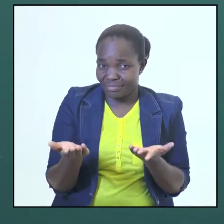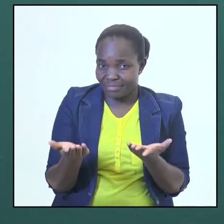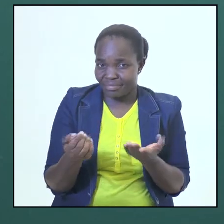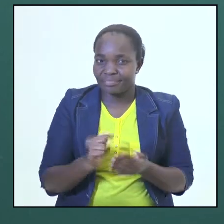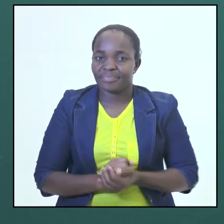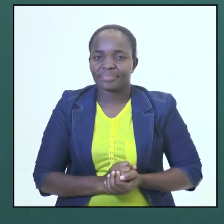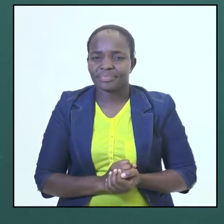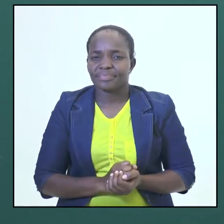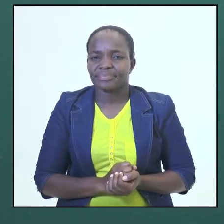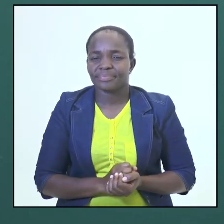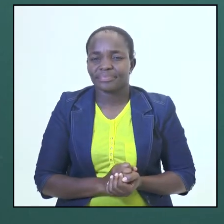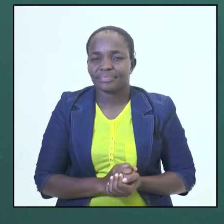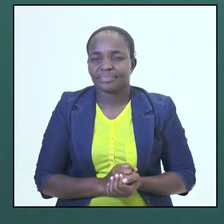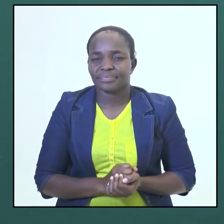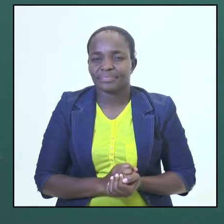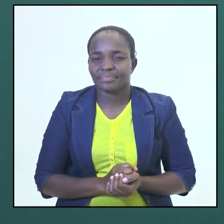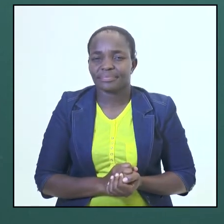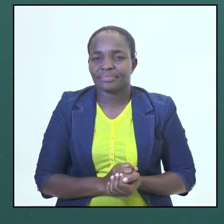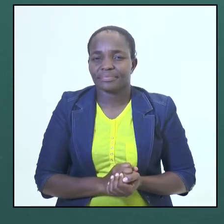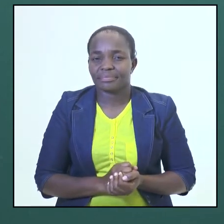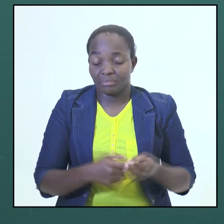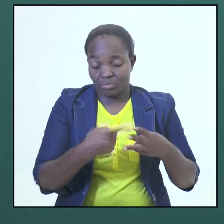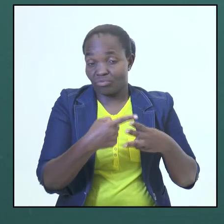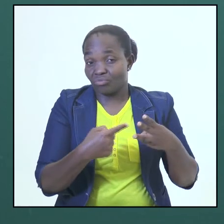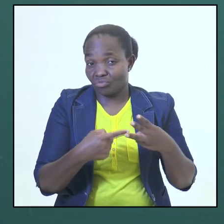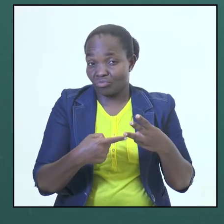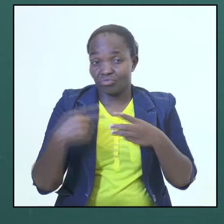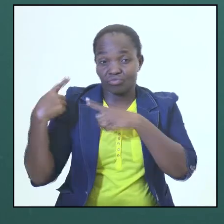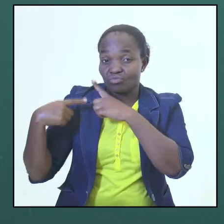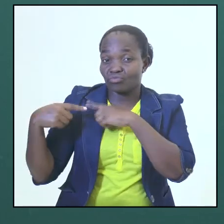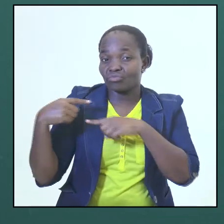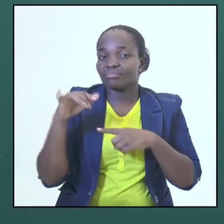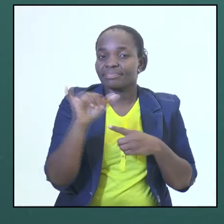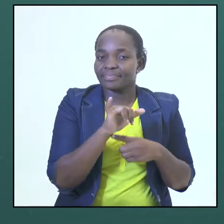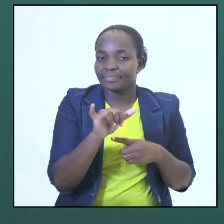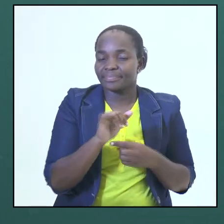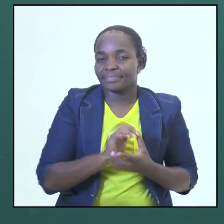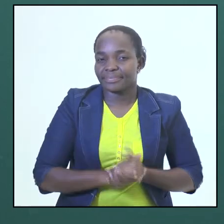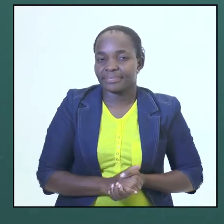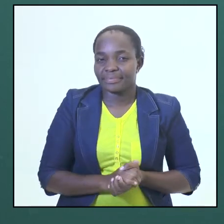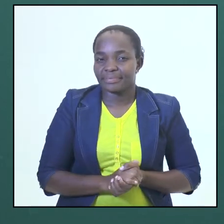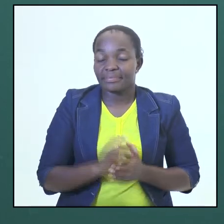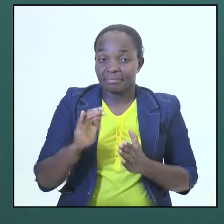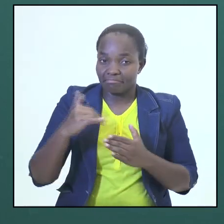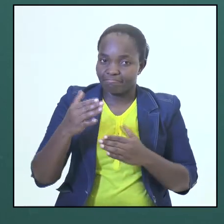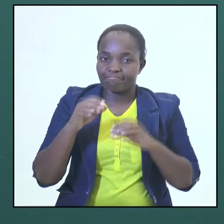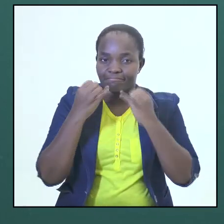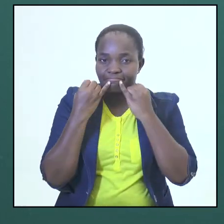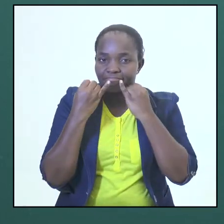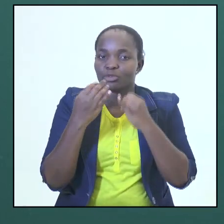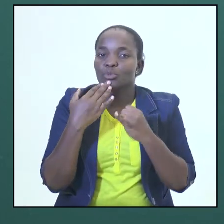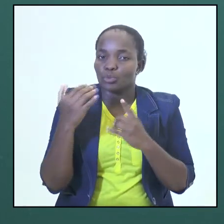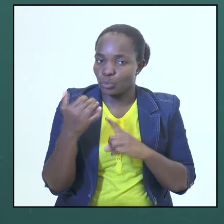bacteria? Which one of these can be recycled? We will announce the winner within 3